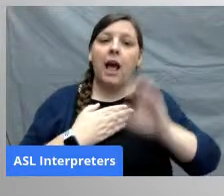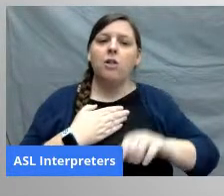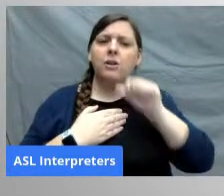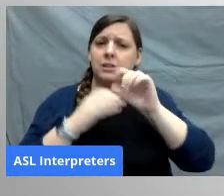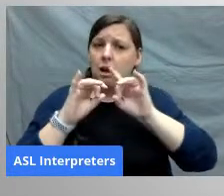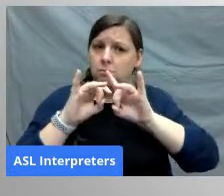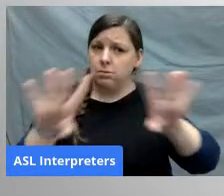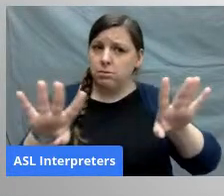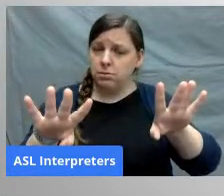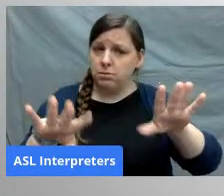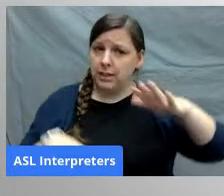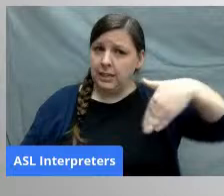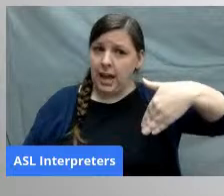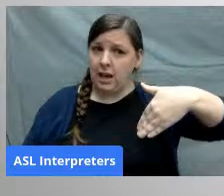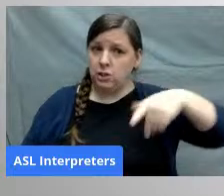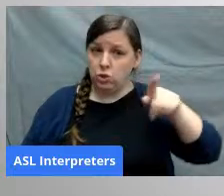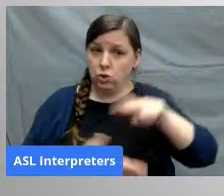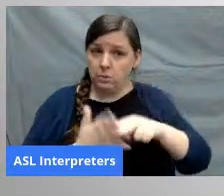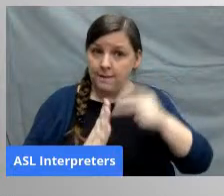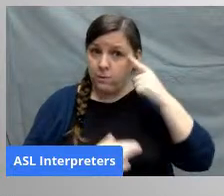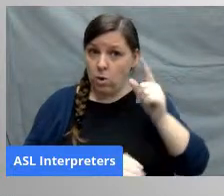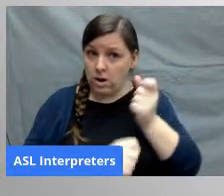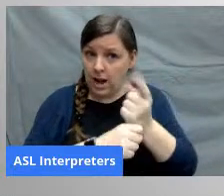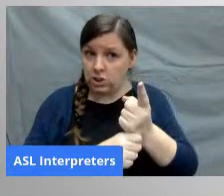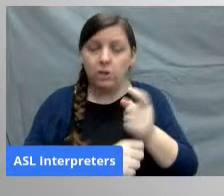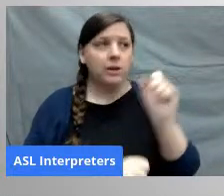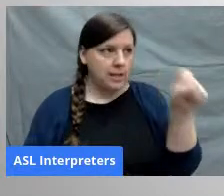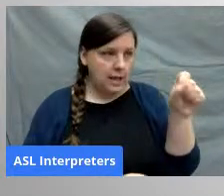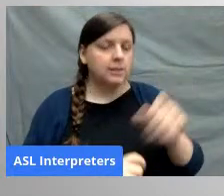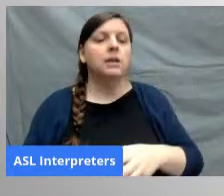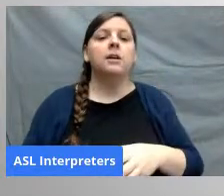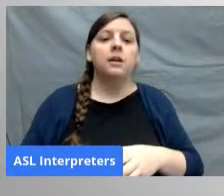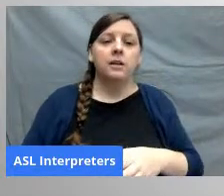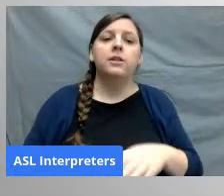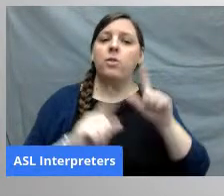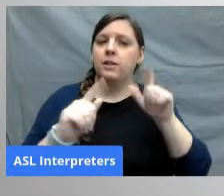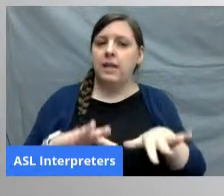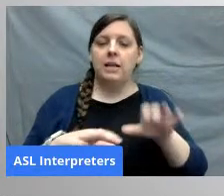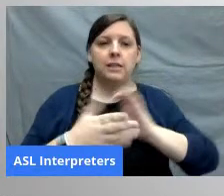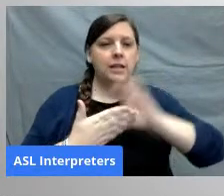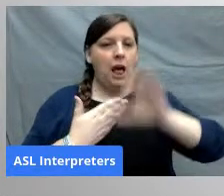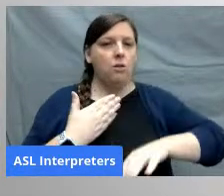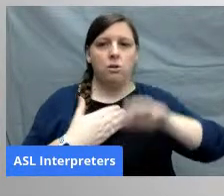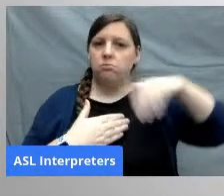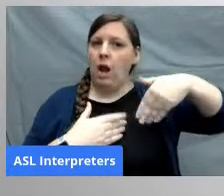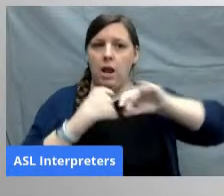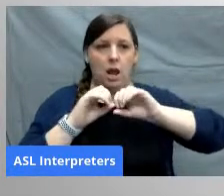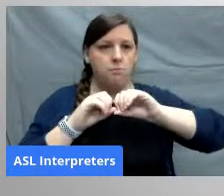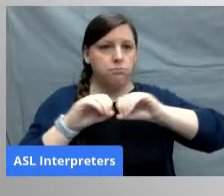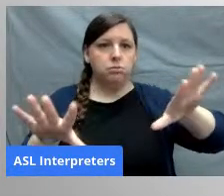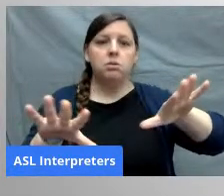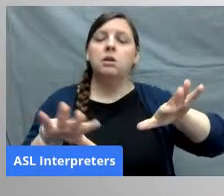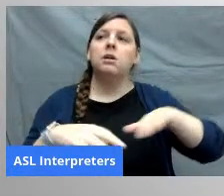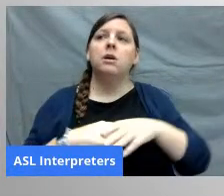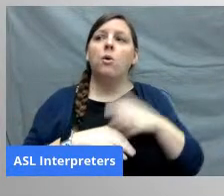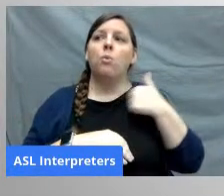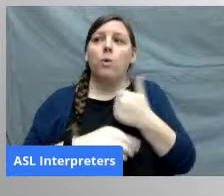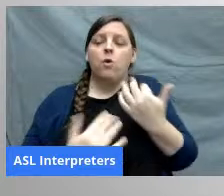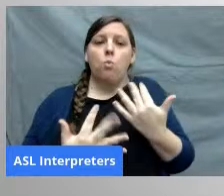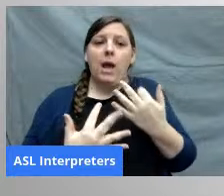you talking about for next year, Ms. Gallagher? Yes. Okay, so the testing calendar has not come out yet. We wait for that from